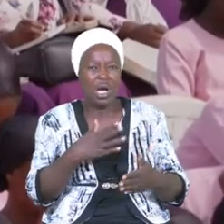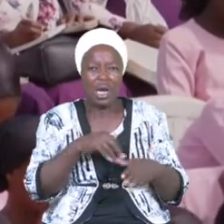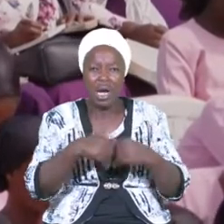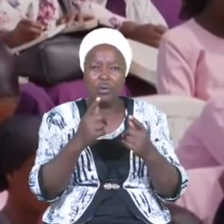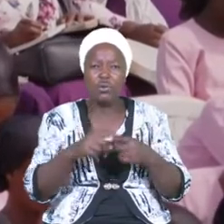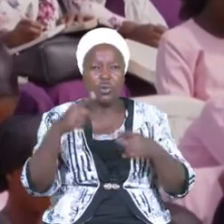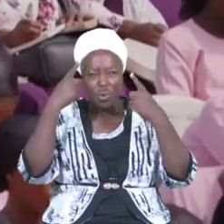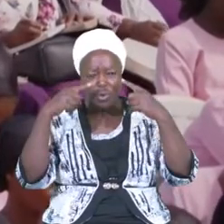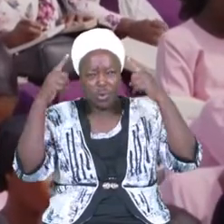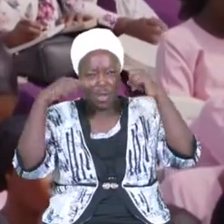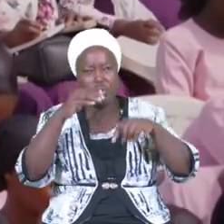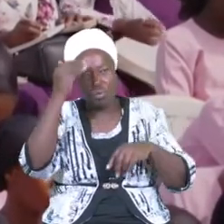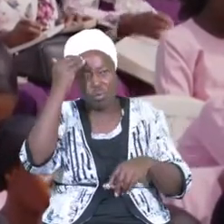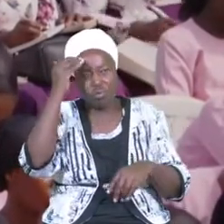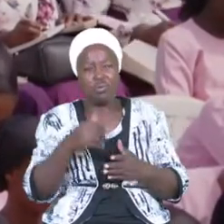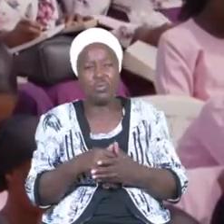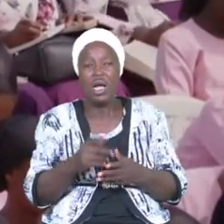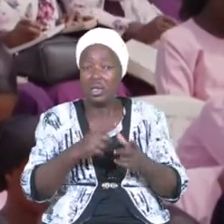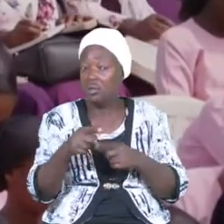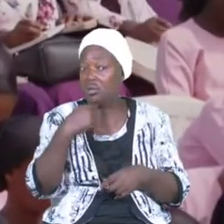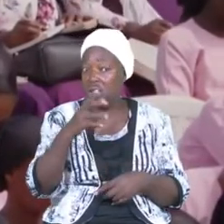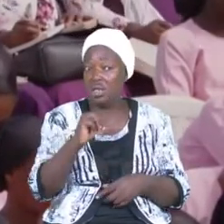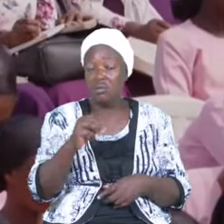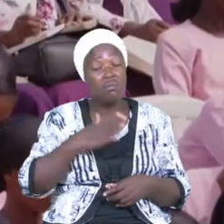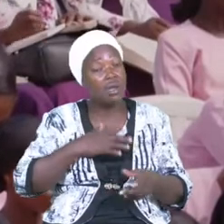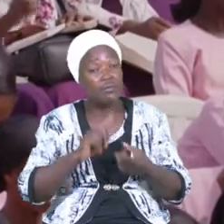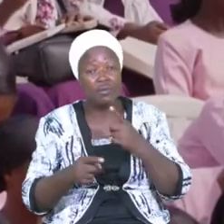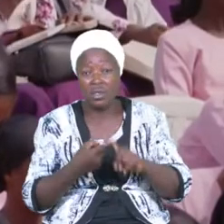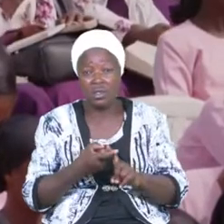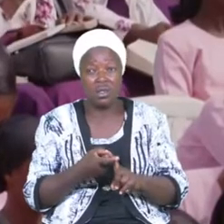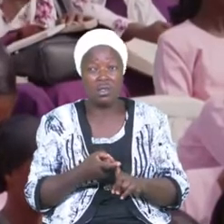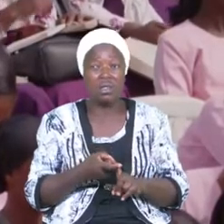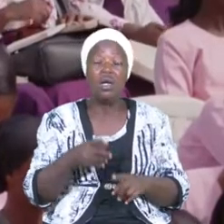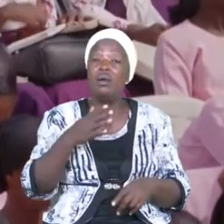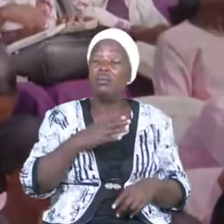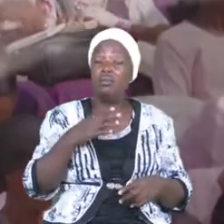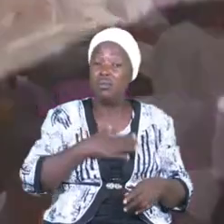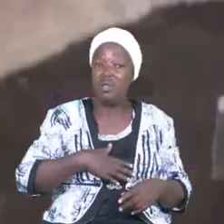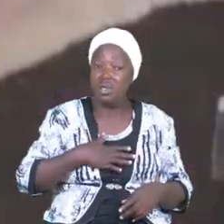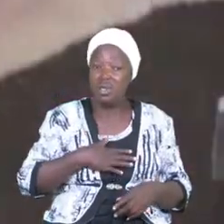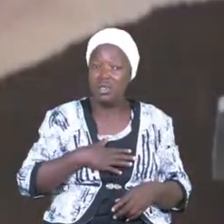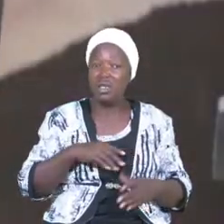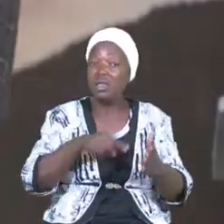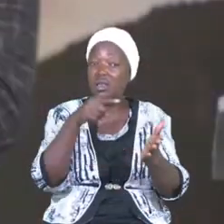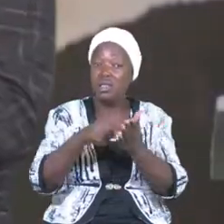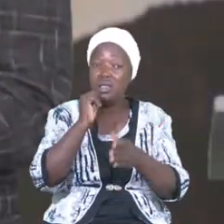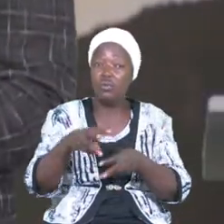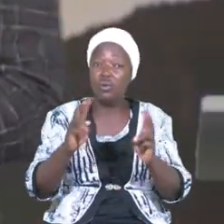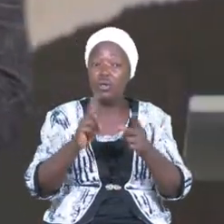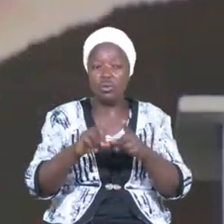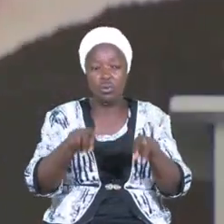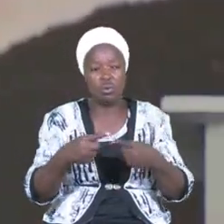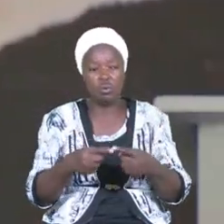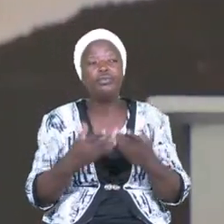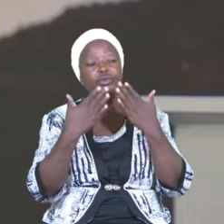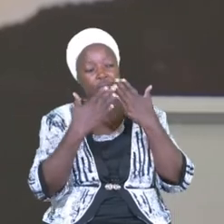you know. And you're telling my friend, can I guide you? This is the way to go. Thank you. Who needs